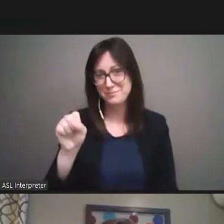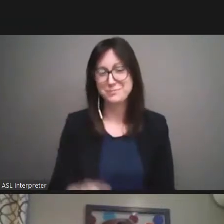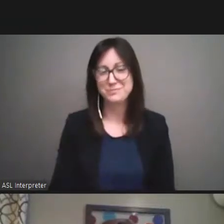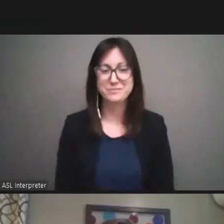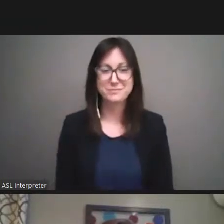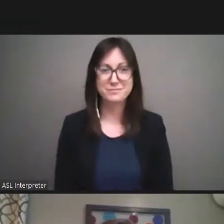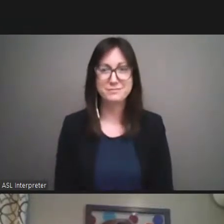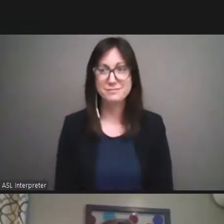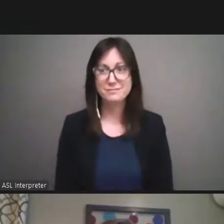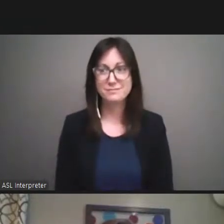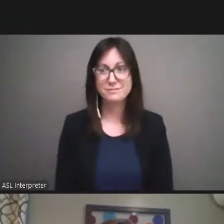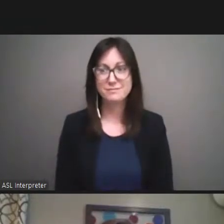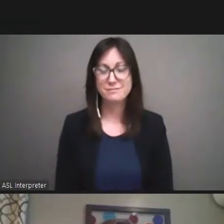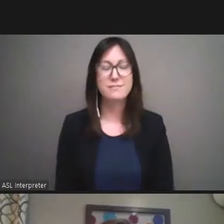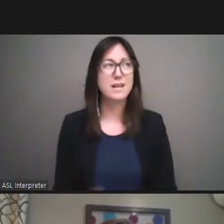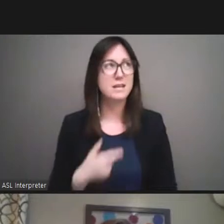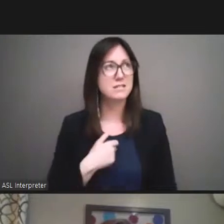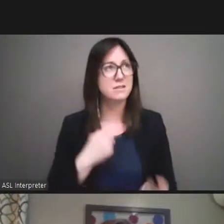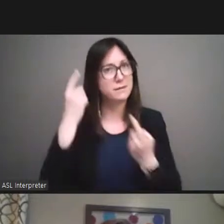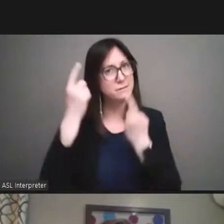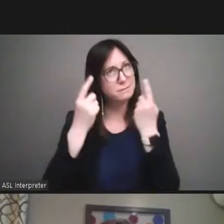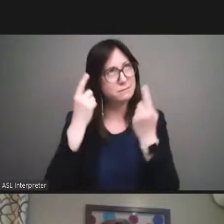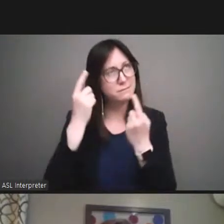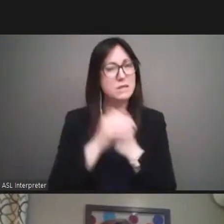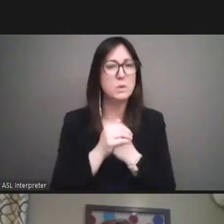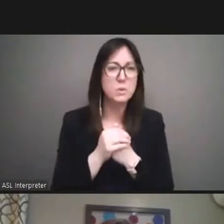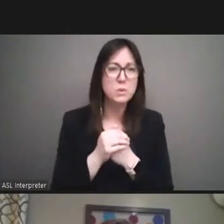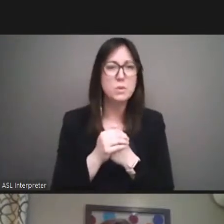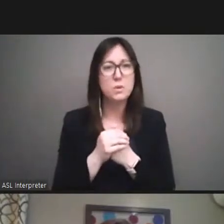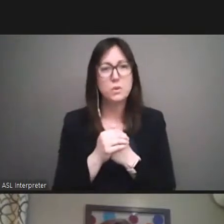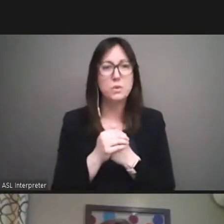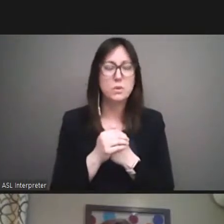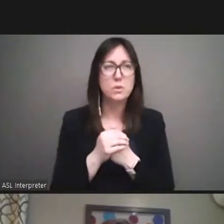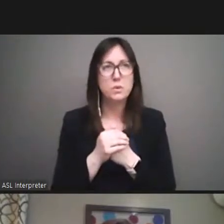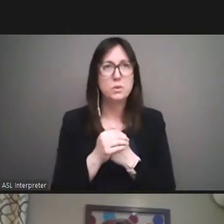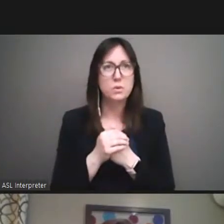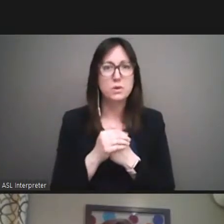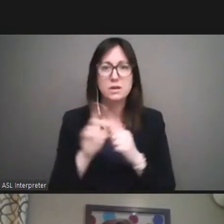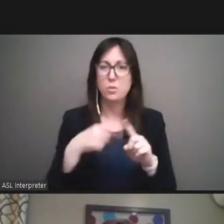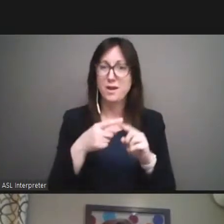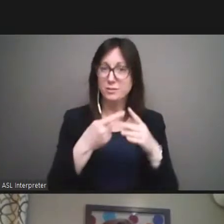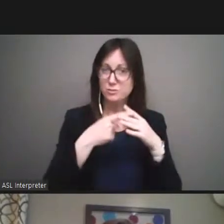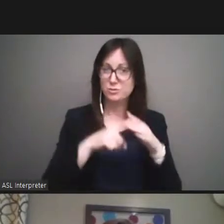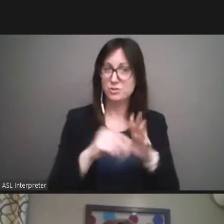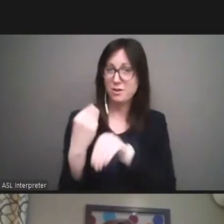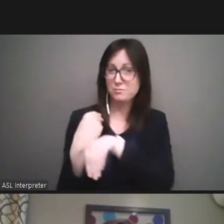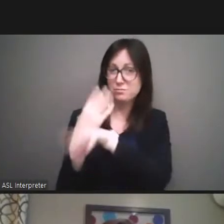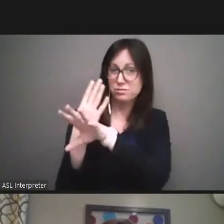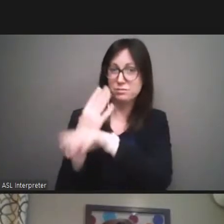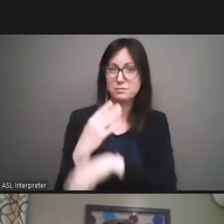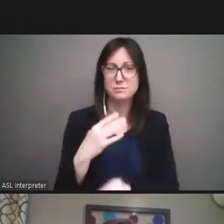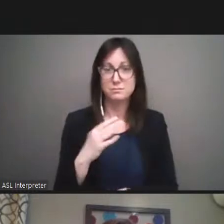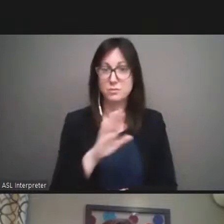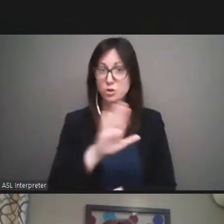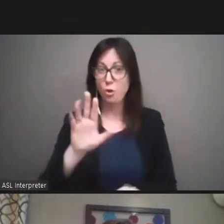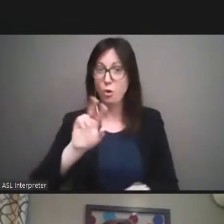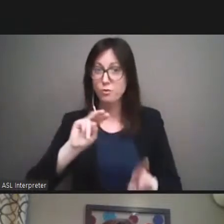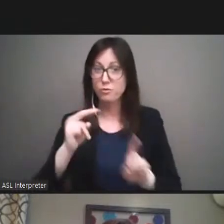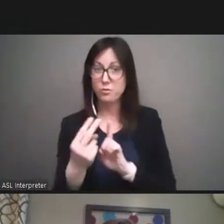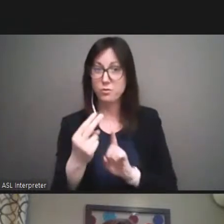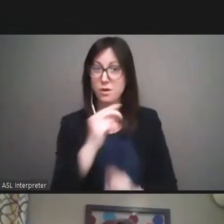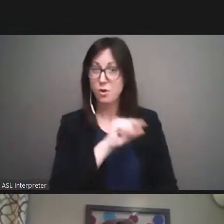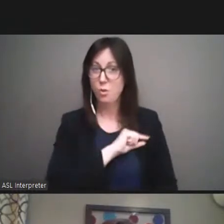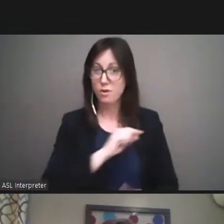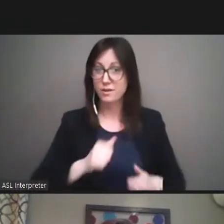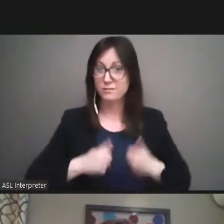And it has me thinking about what we were talking about at the start of this, which is, what does quality of life mean to you? And we know that there's